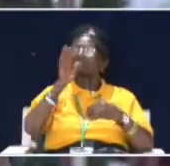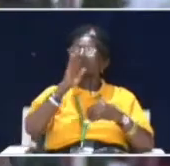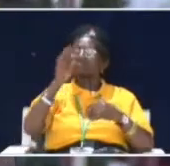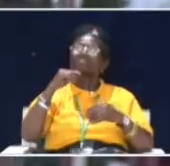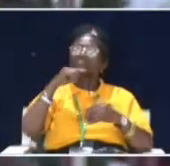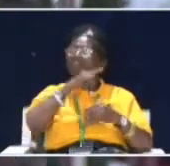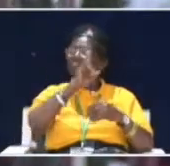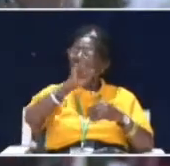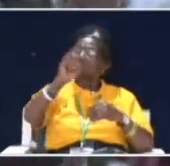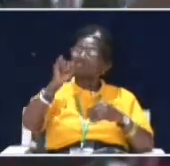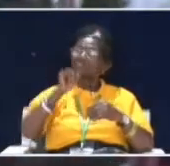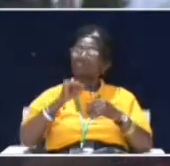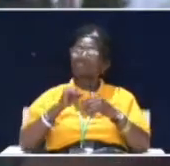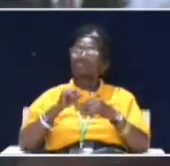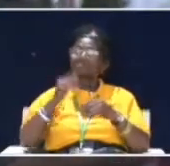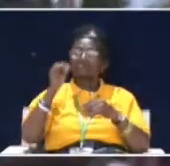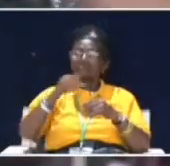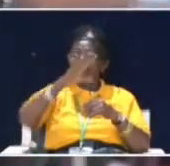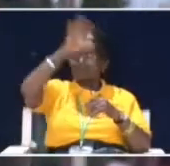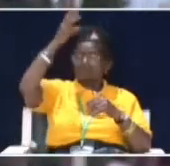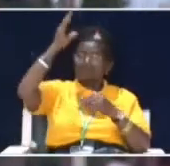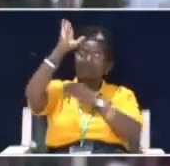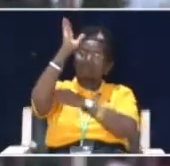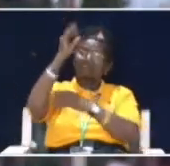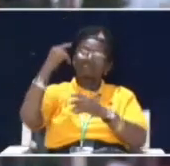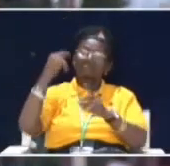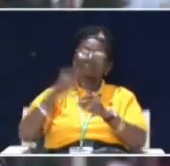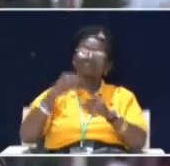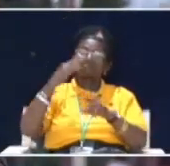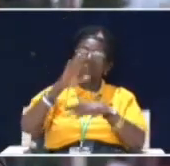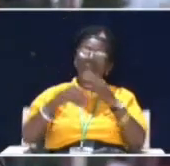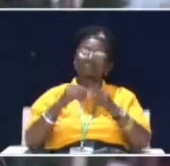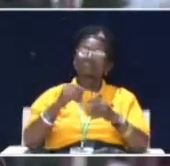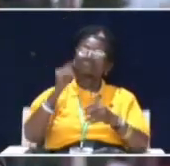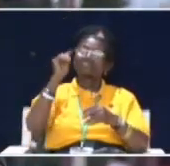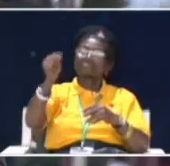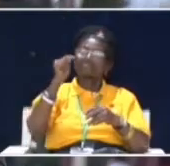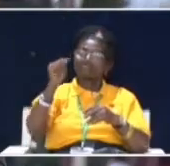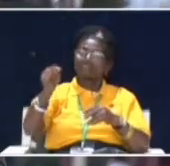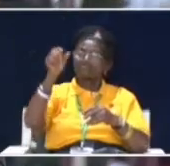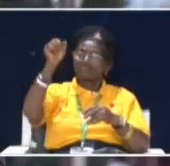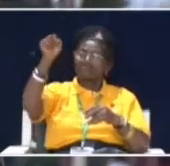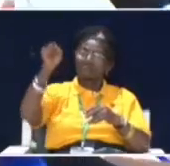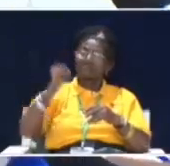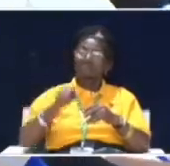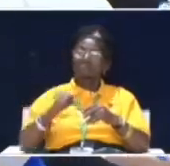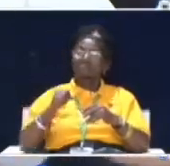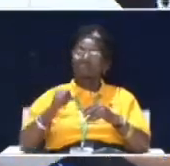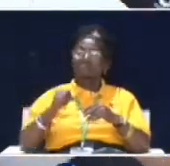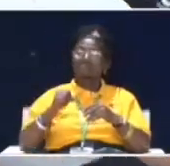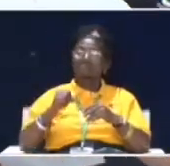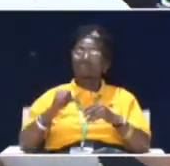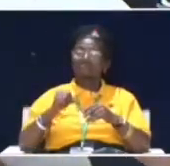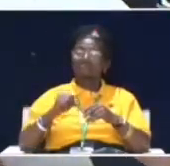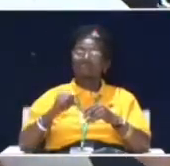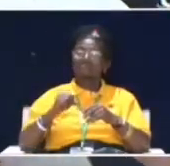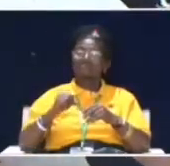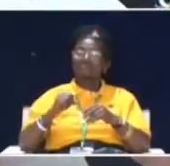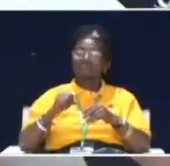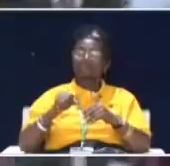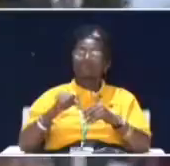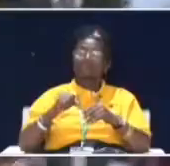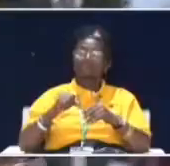lying, by the grace of God, from all the testimonies, people kept